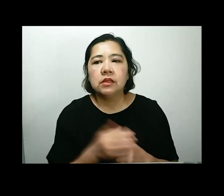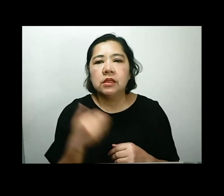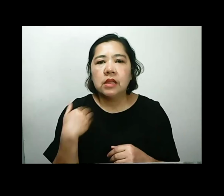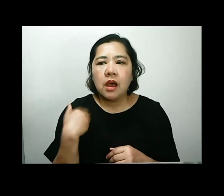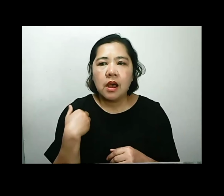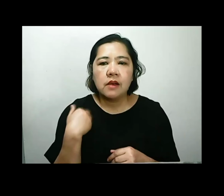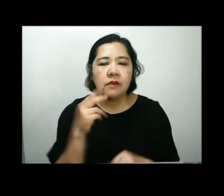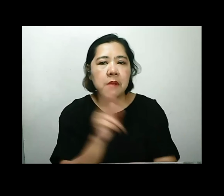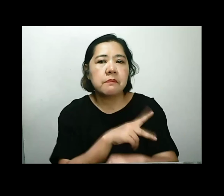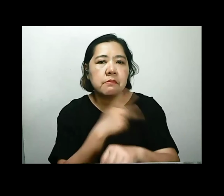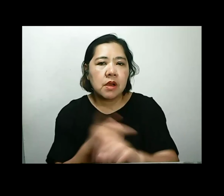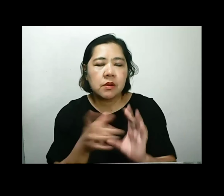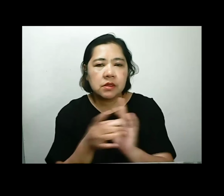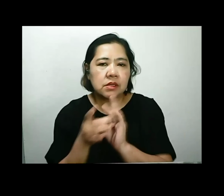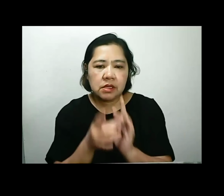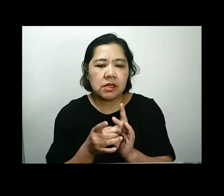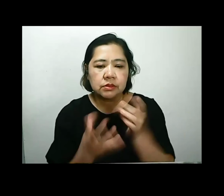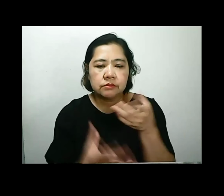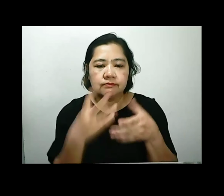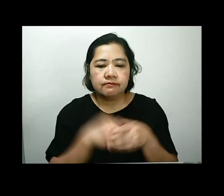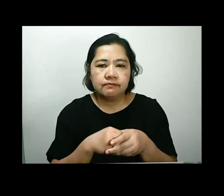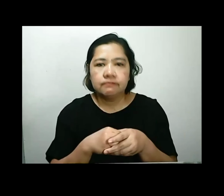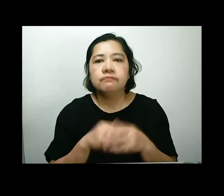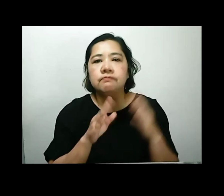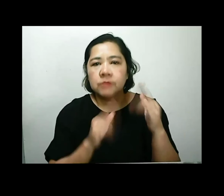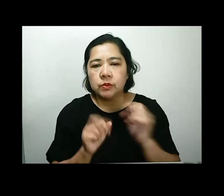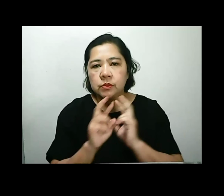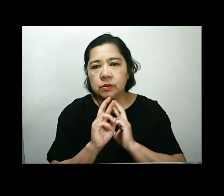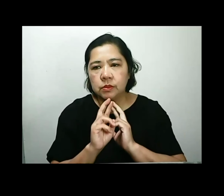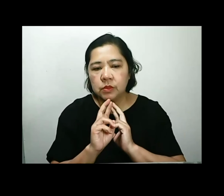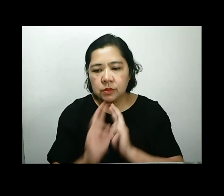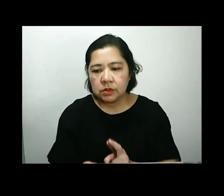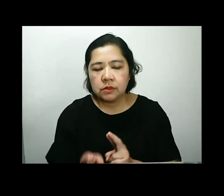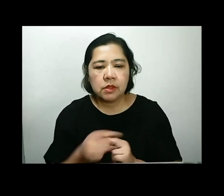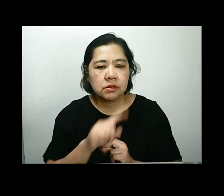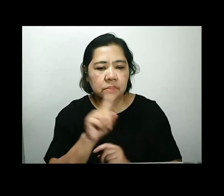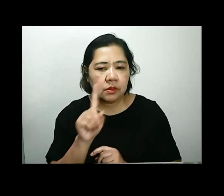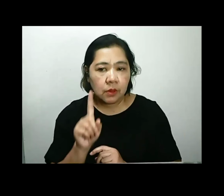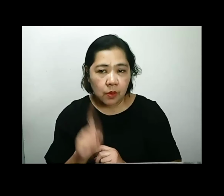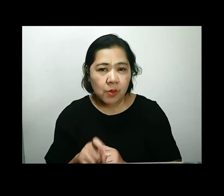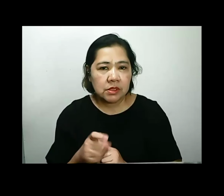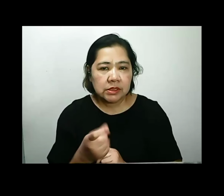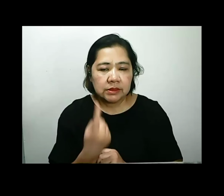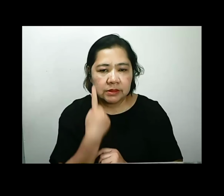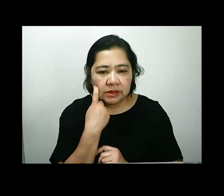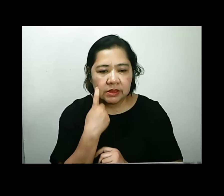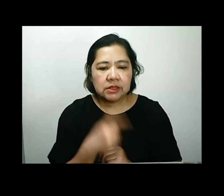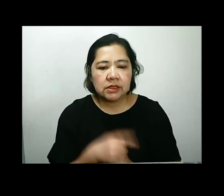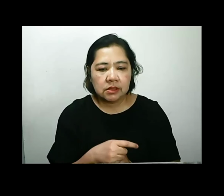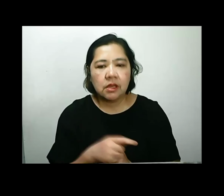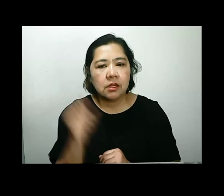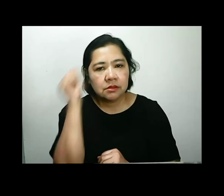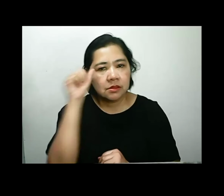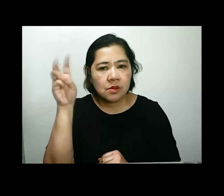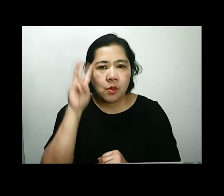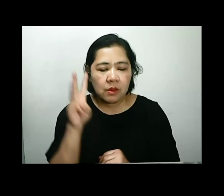I like, you know, in your responses to the questions that, you know, you are very aware, and I